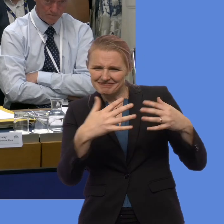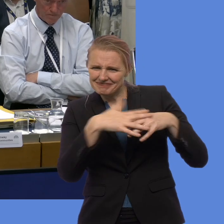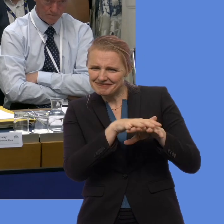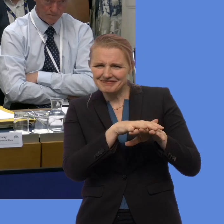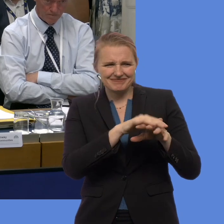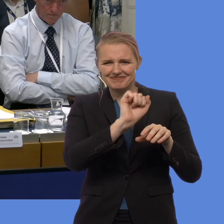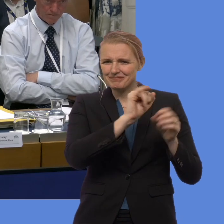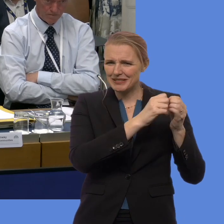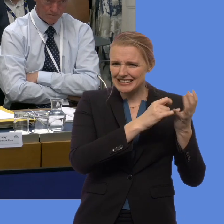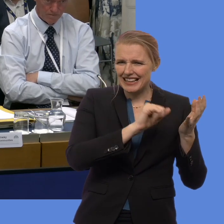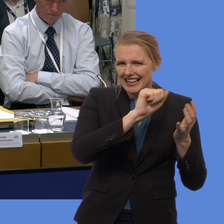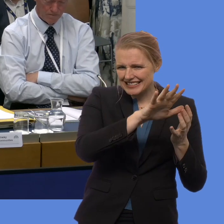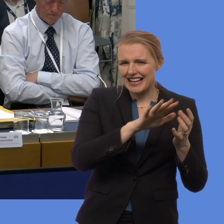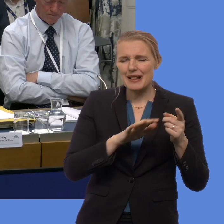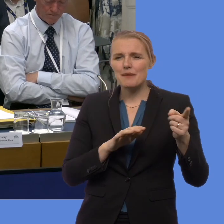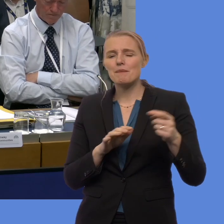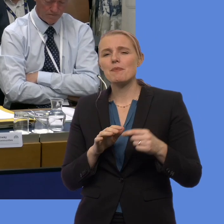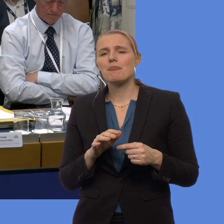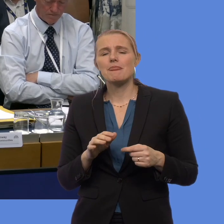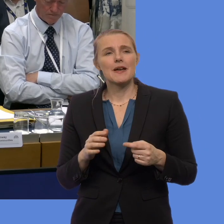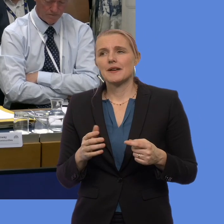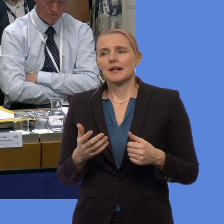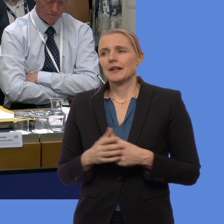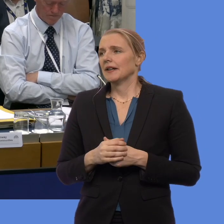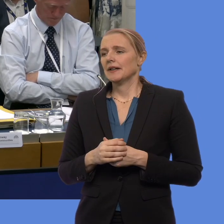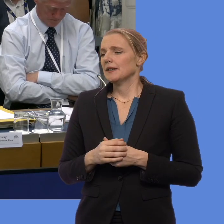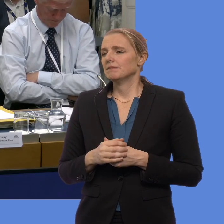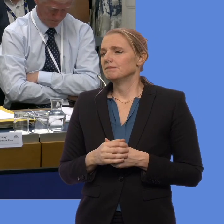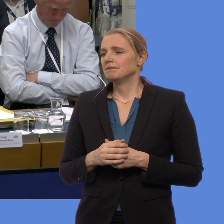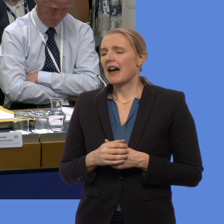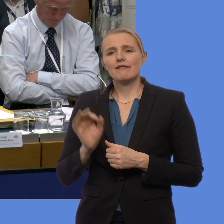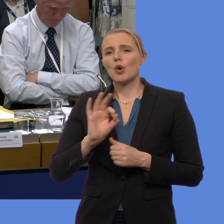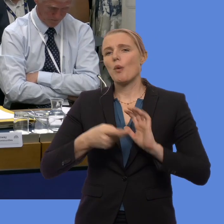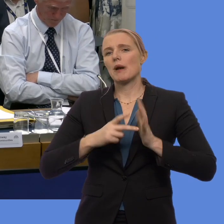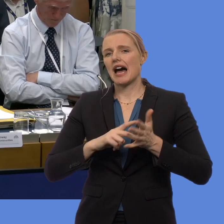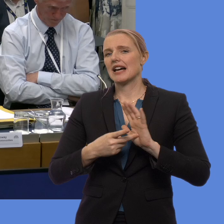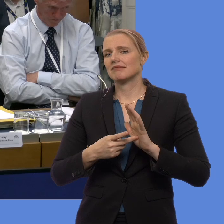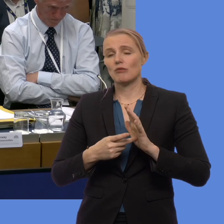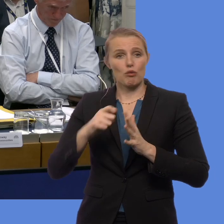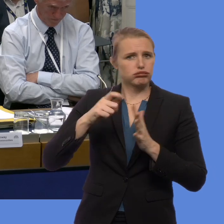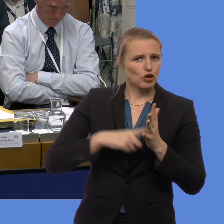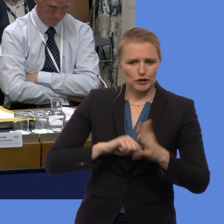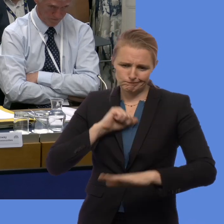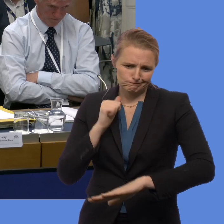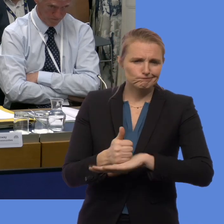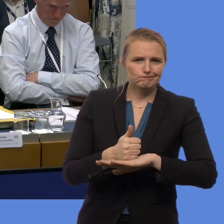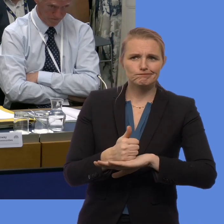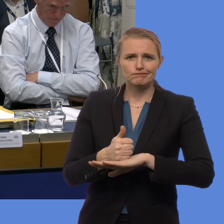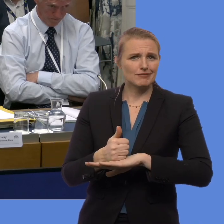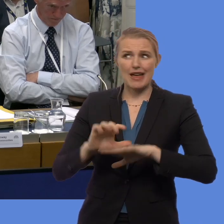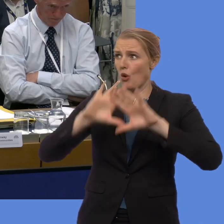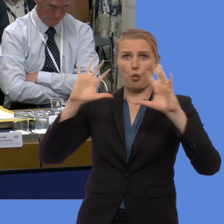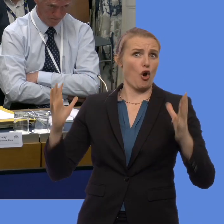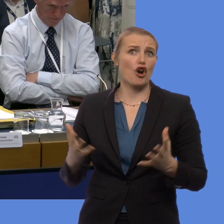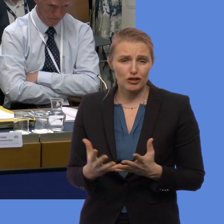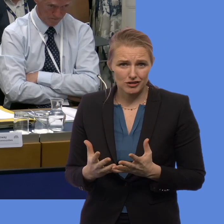bespoke languages. There is no plans or project or program that I'm aware of throughout the world